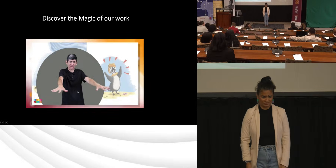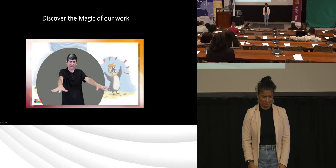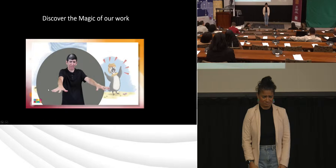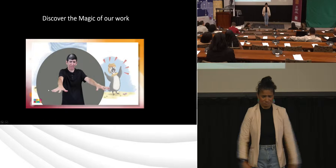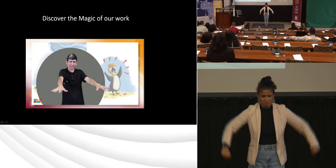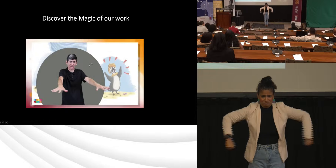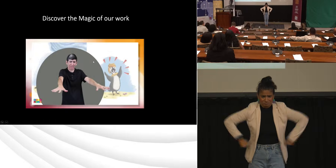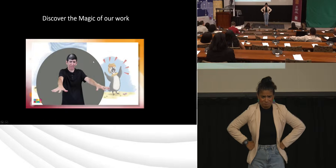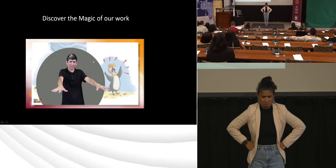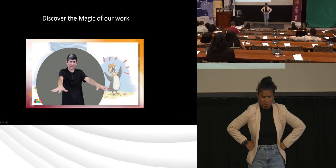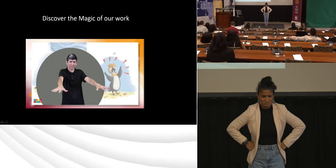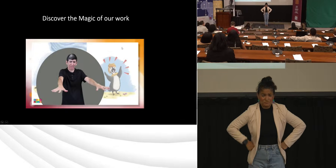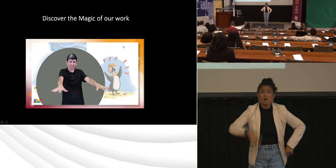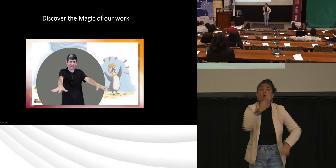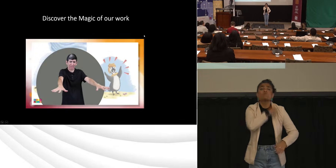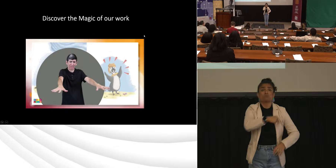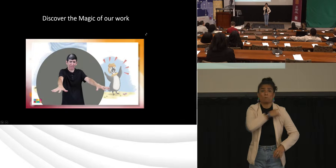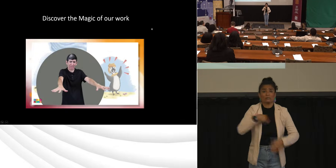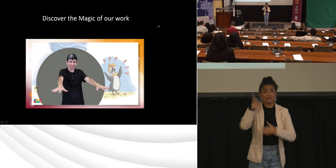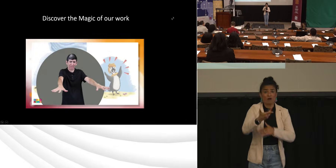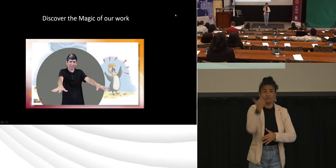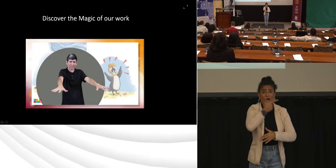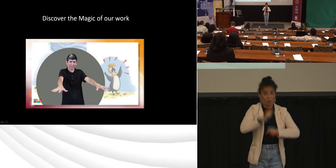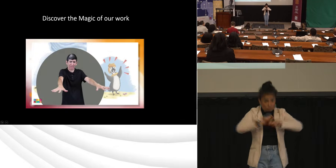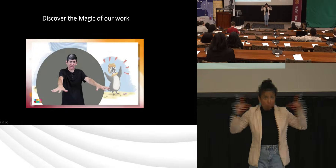Never mind.